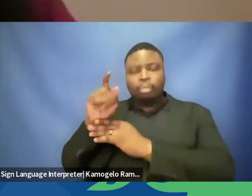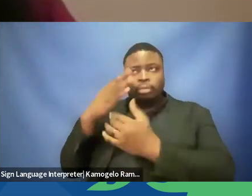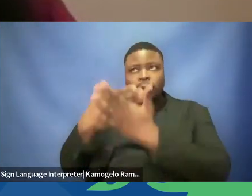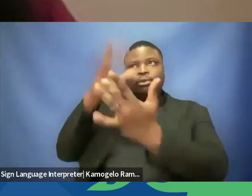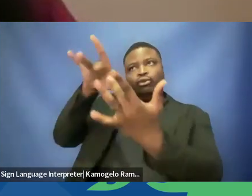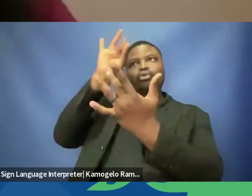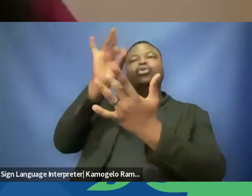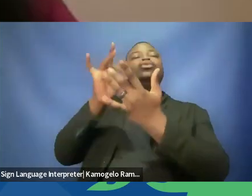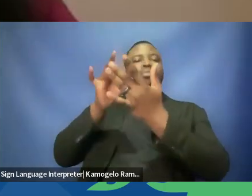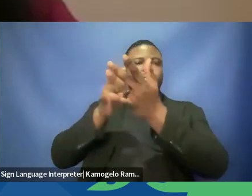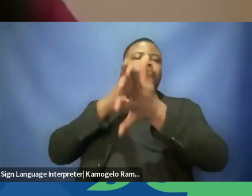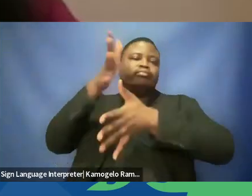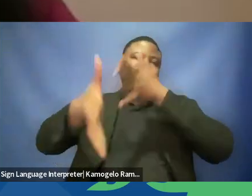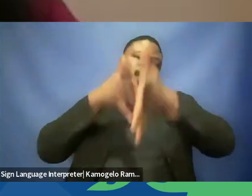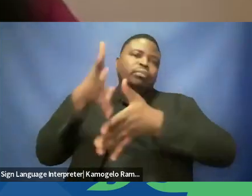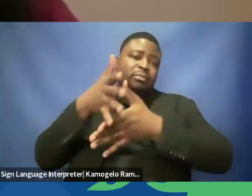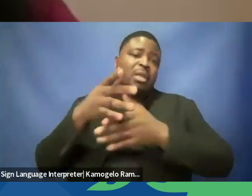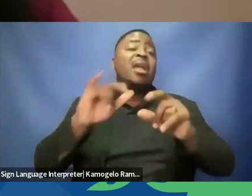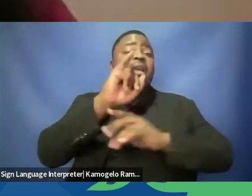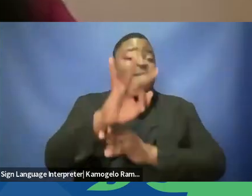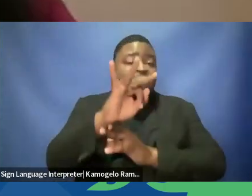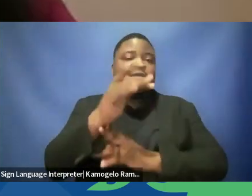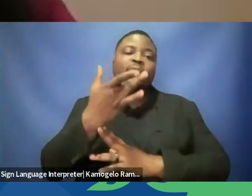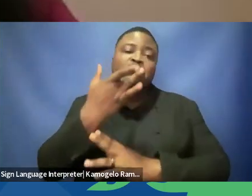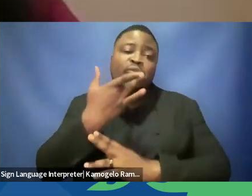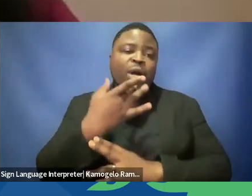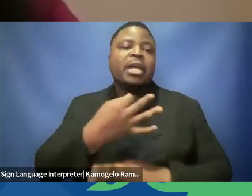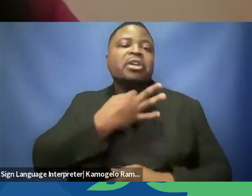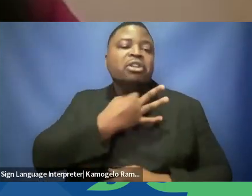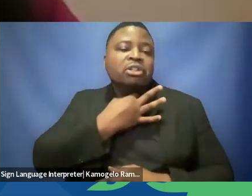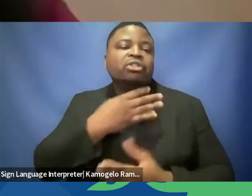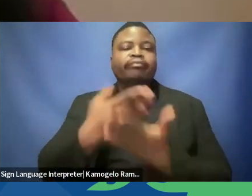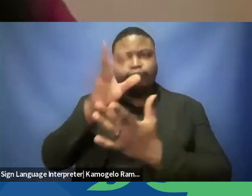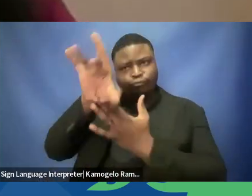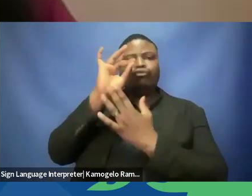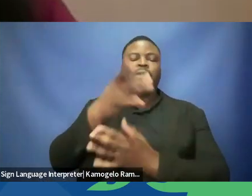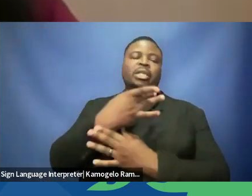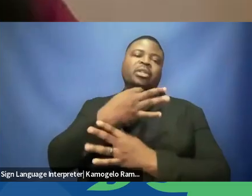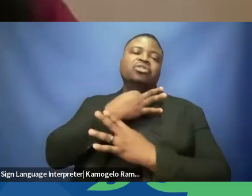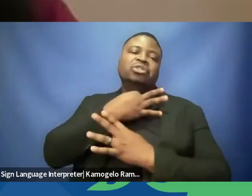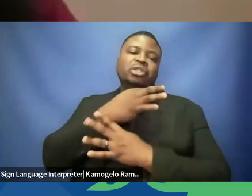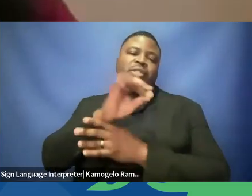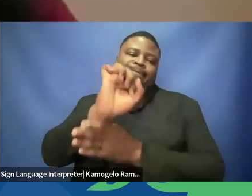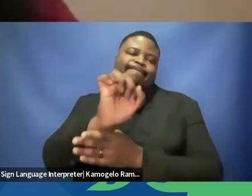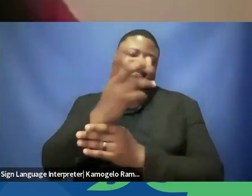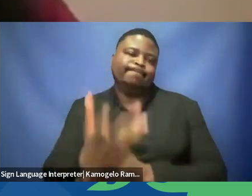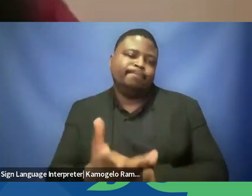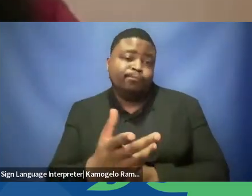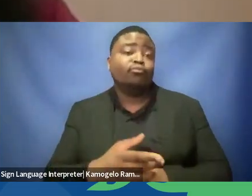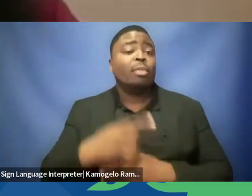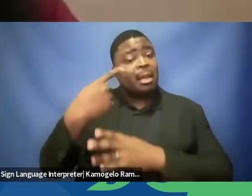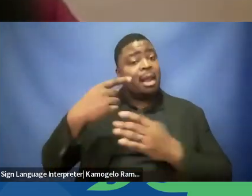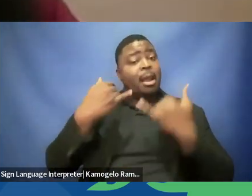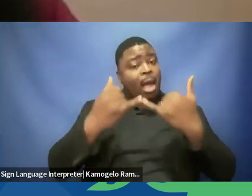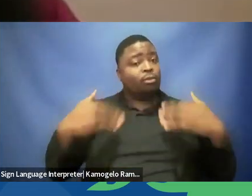that channel, please select English in the interpretation channel. So let's start off with our first presentation. And